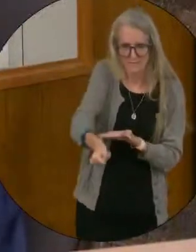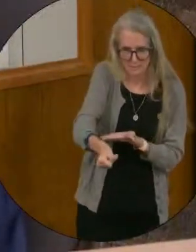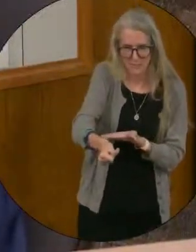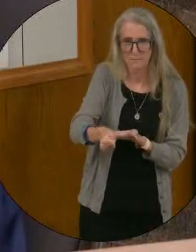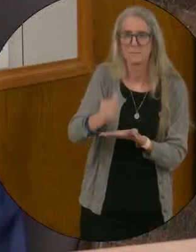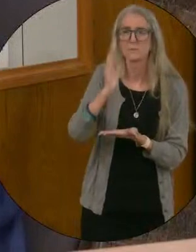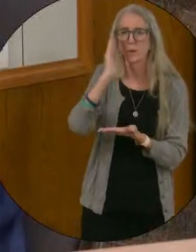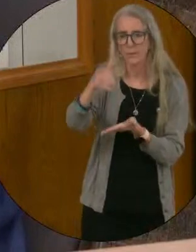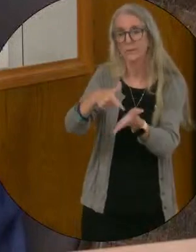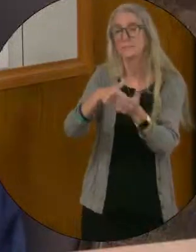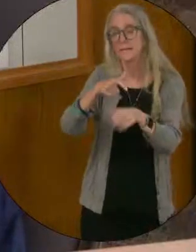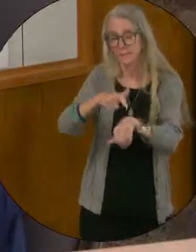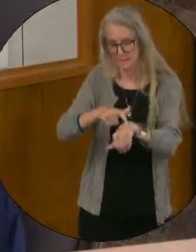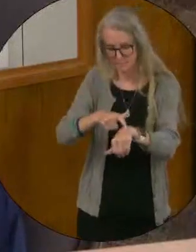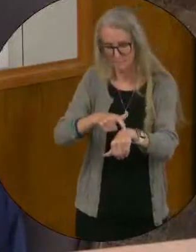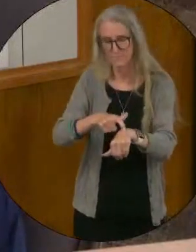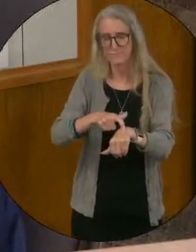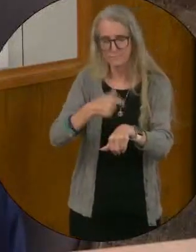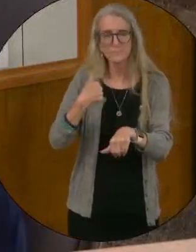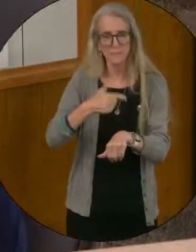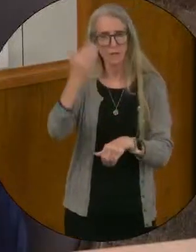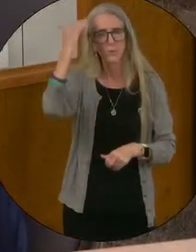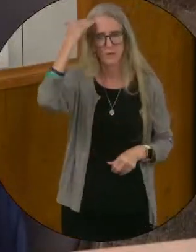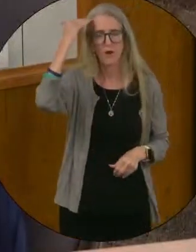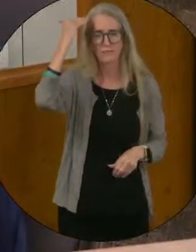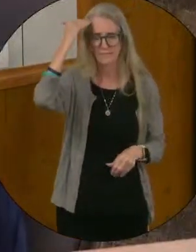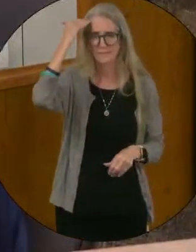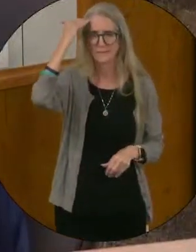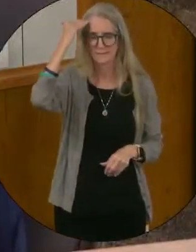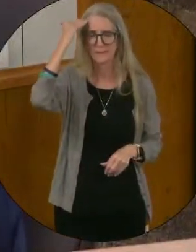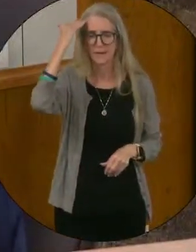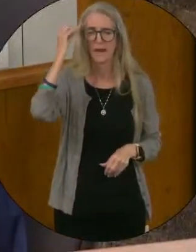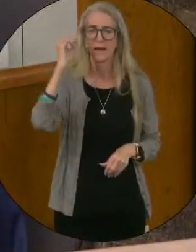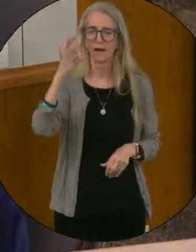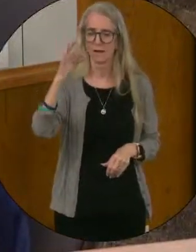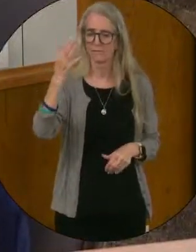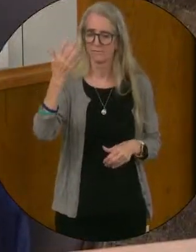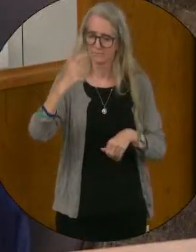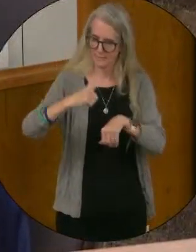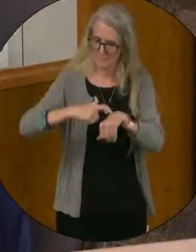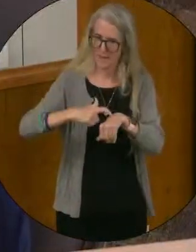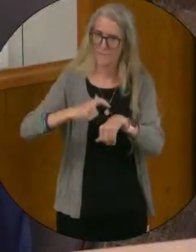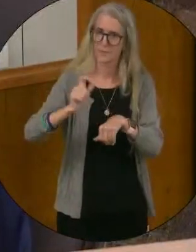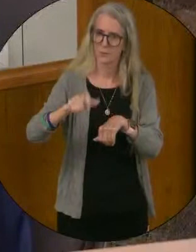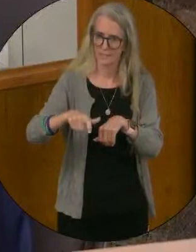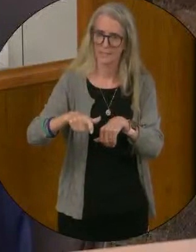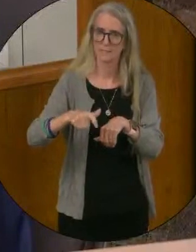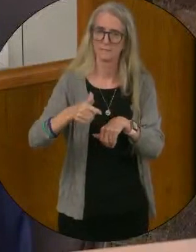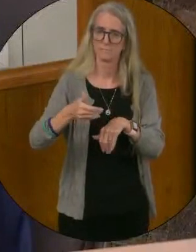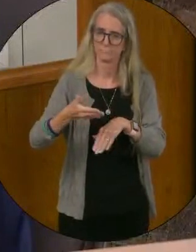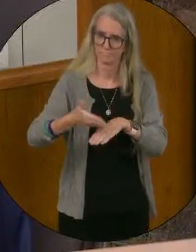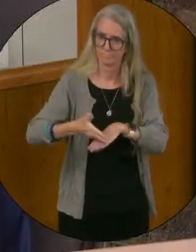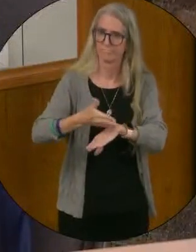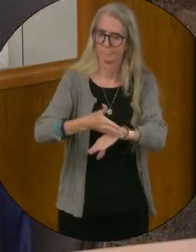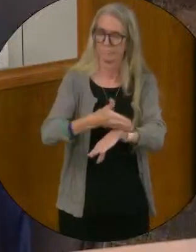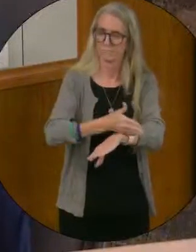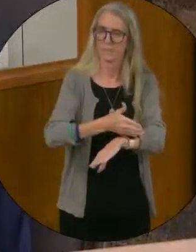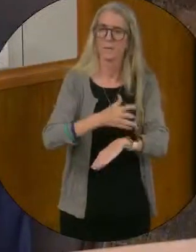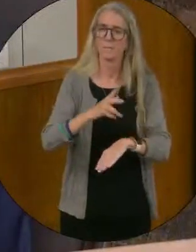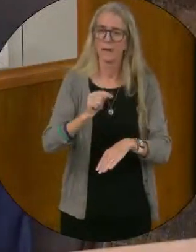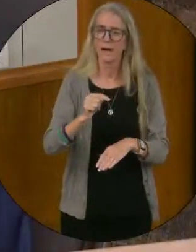take time, and we're cognizant of the time that we need. But